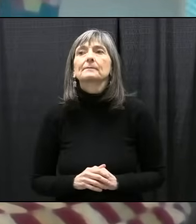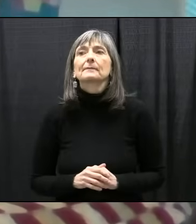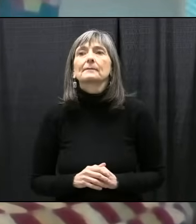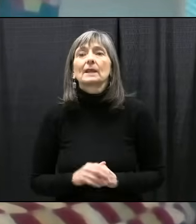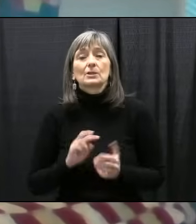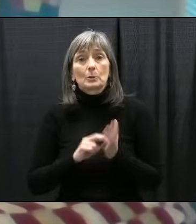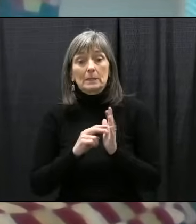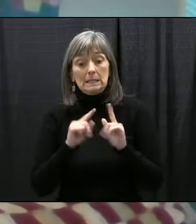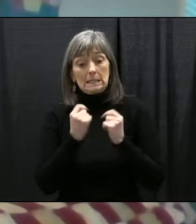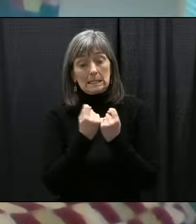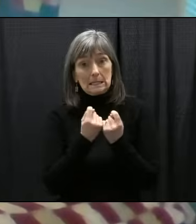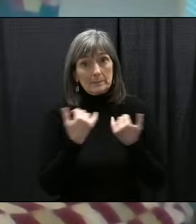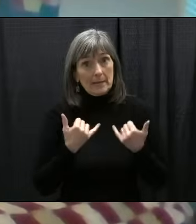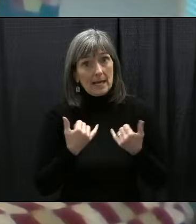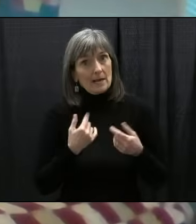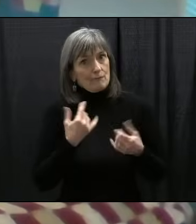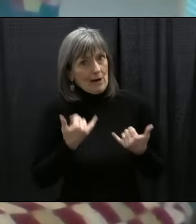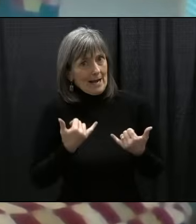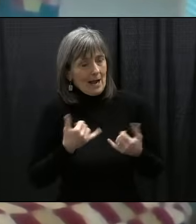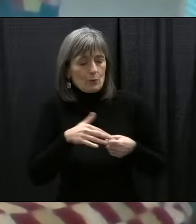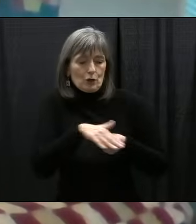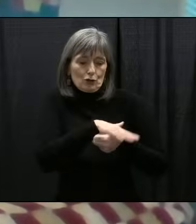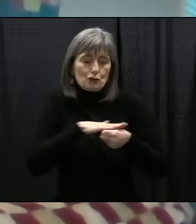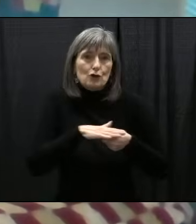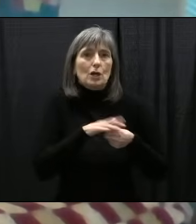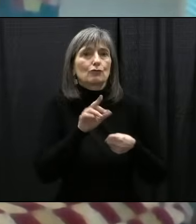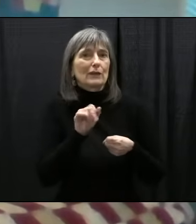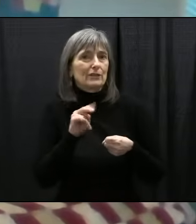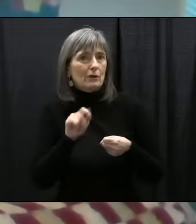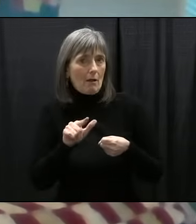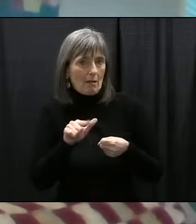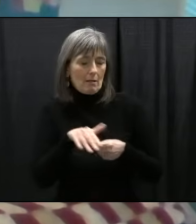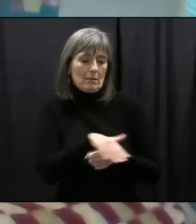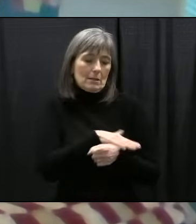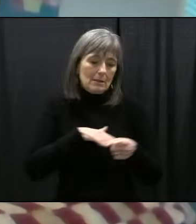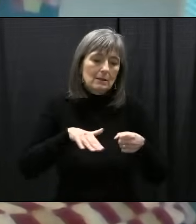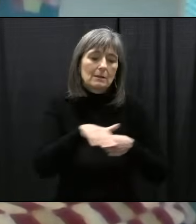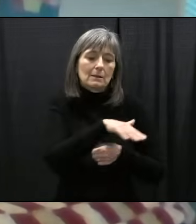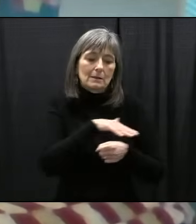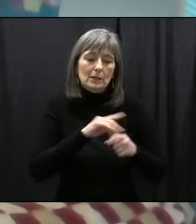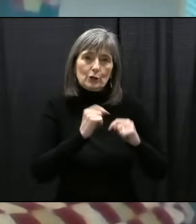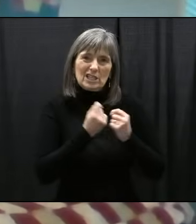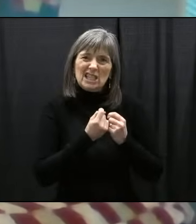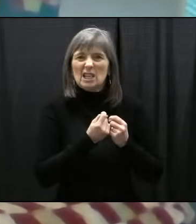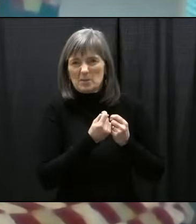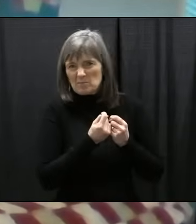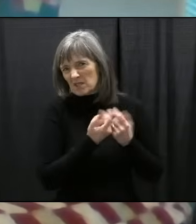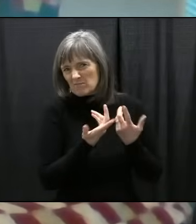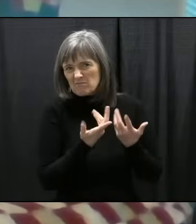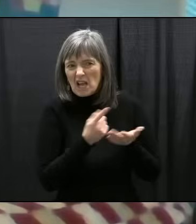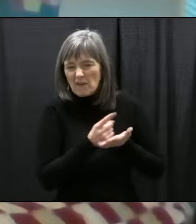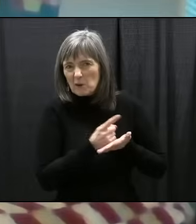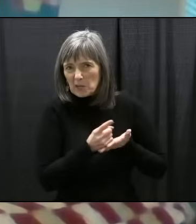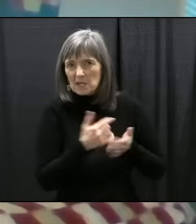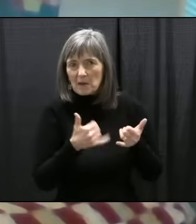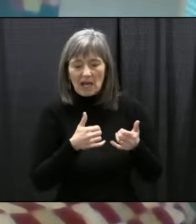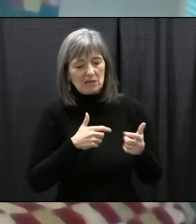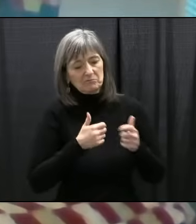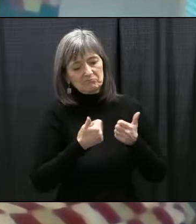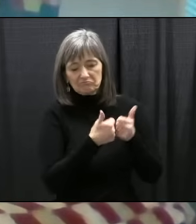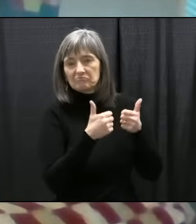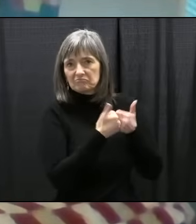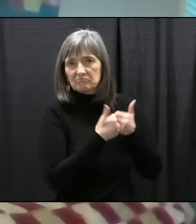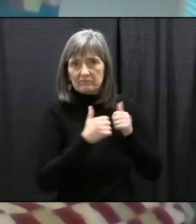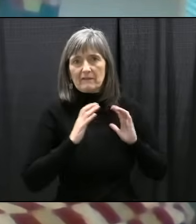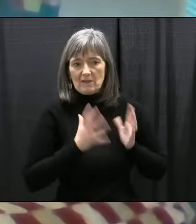team play can continue at the moment within your region, or within the teams that you normally would play. Our goal